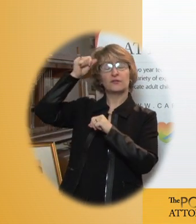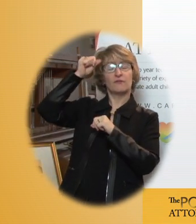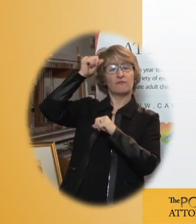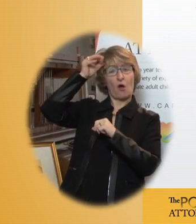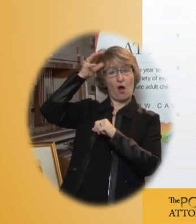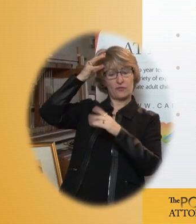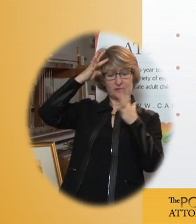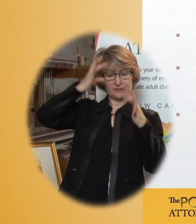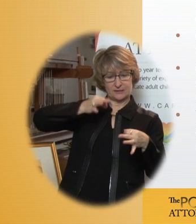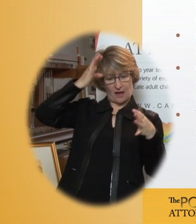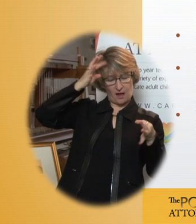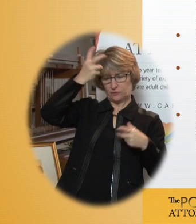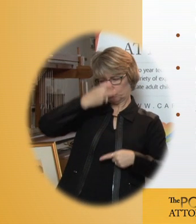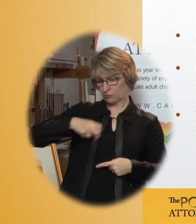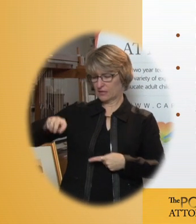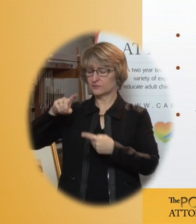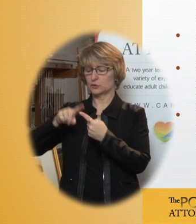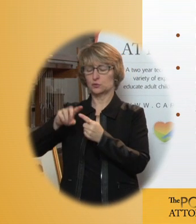his family.